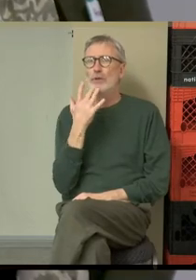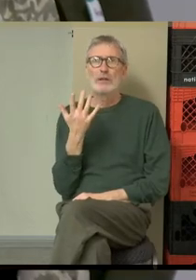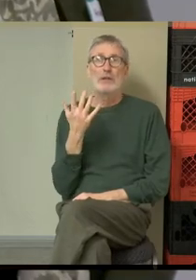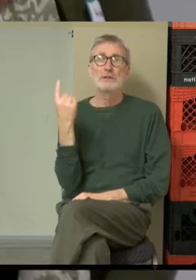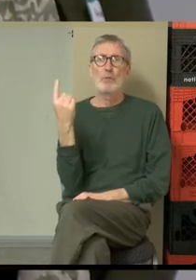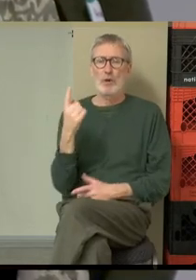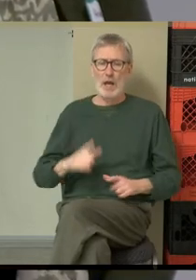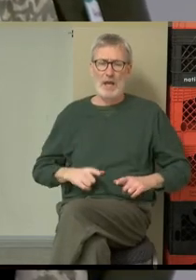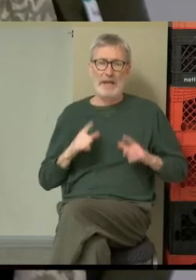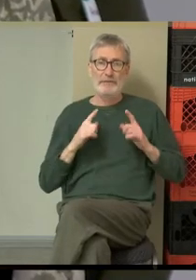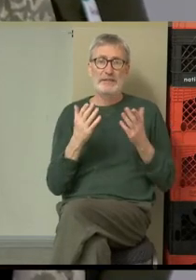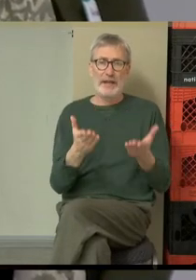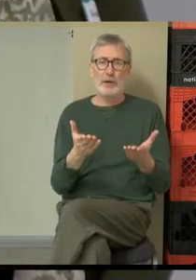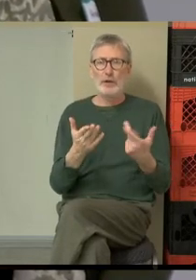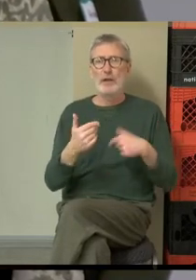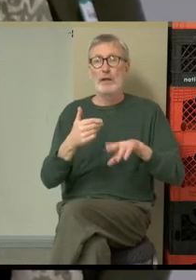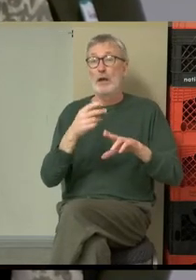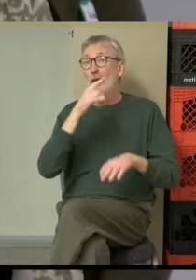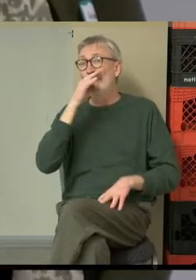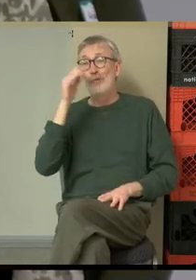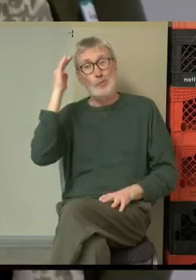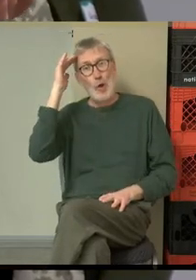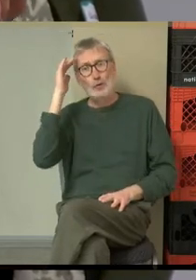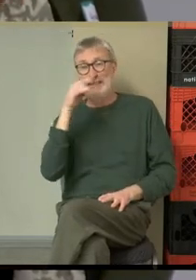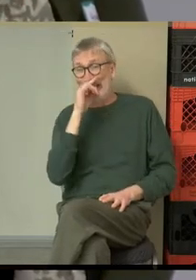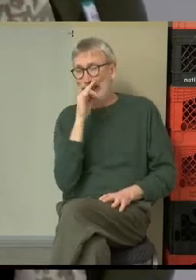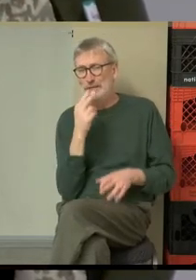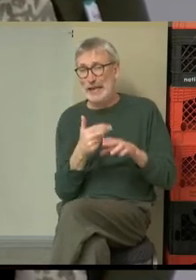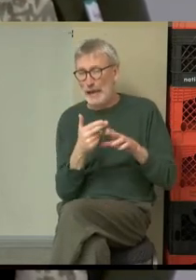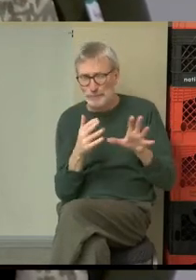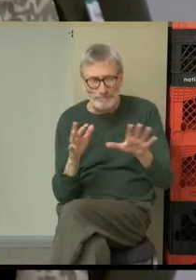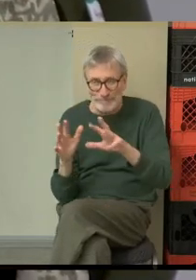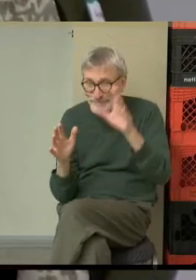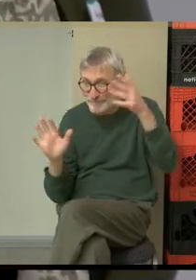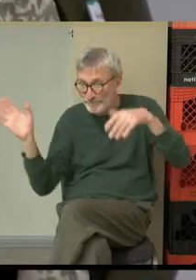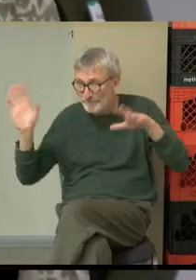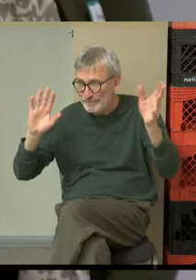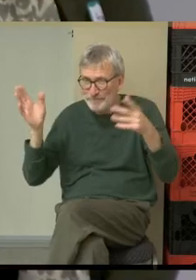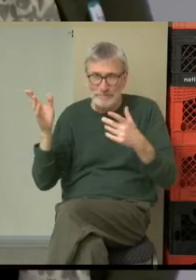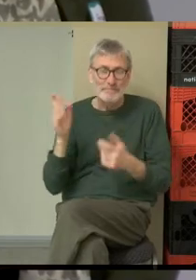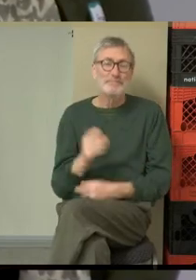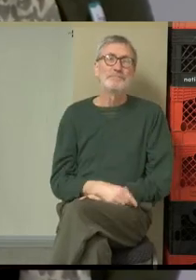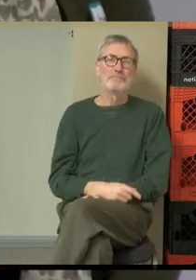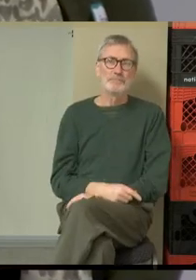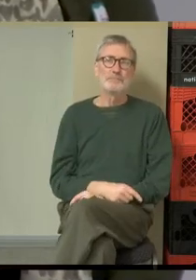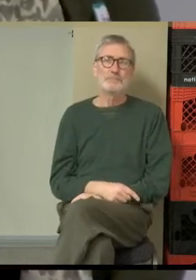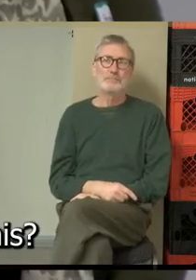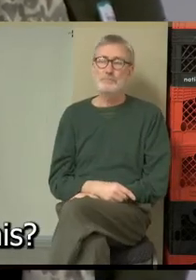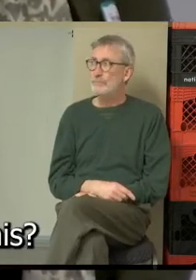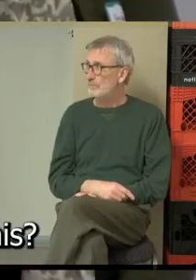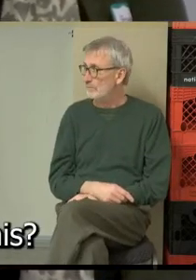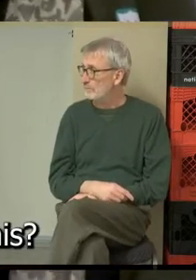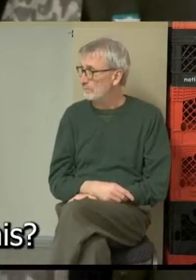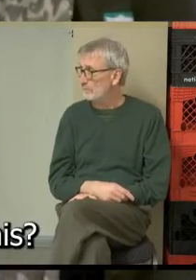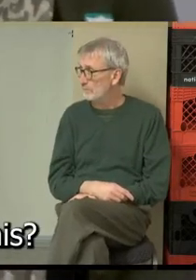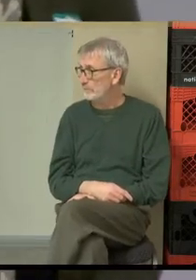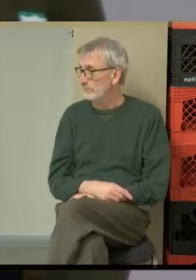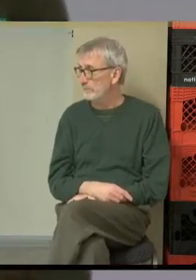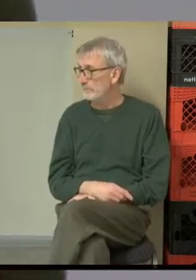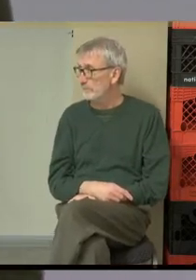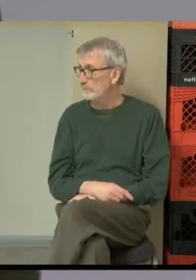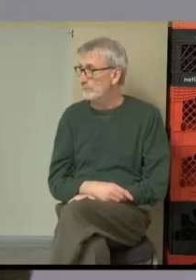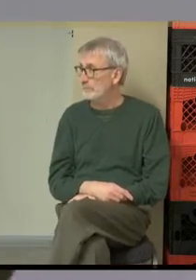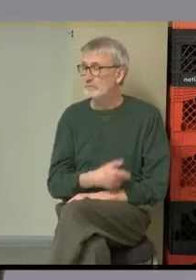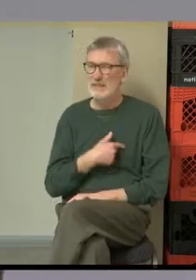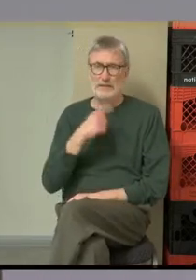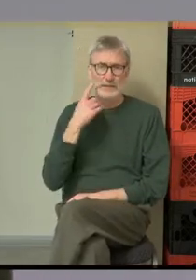community, knows the children in the community who would be using the playground and the play space. Andrew, I don't know if you want to take a stab at this, but I